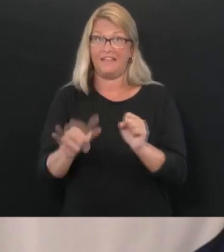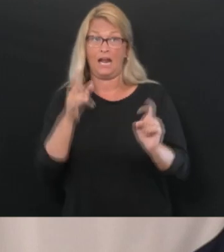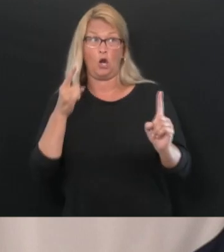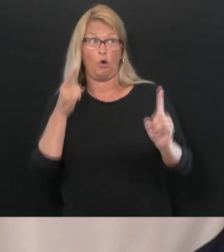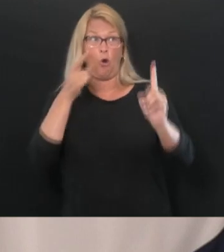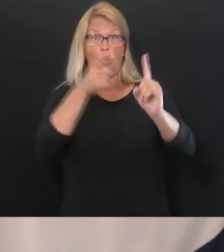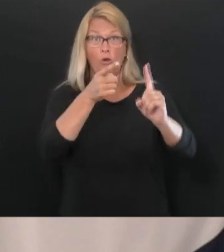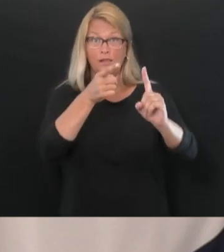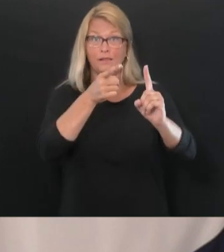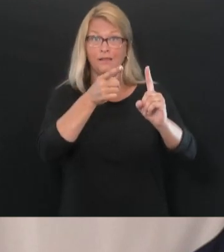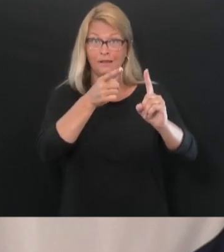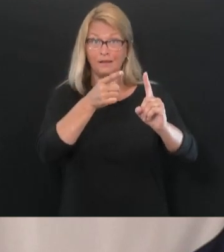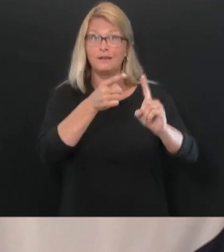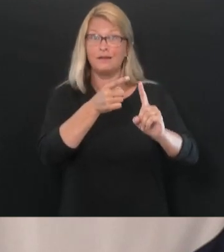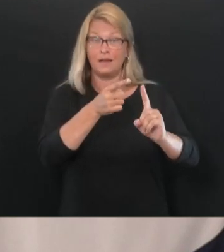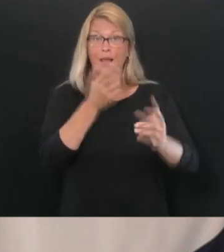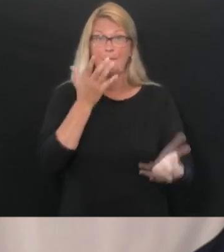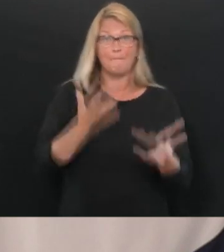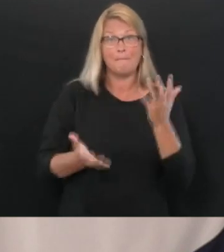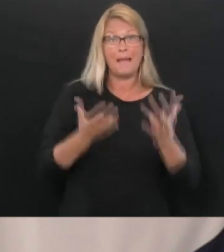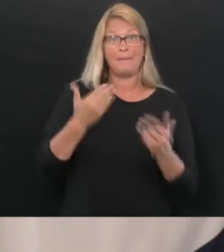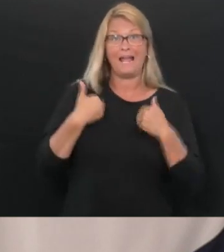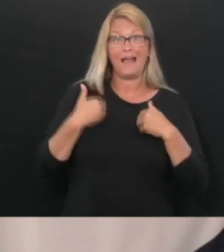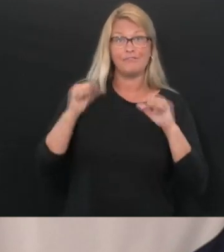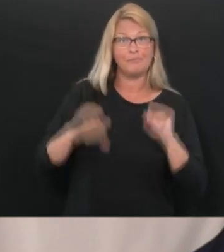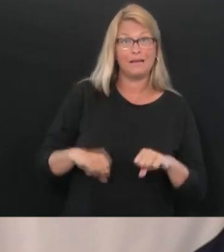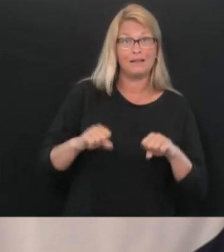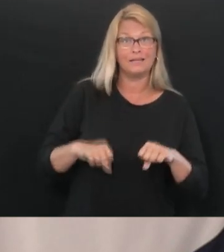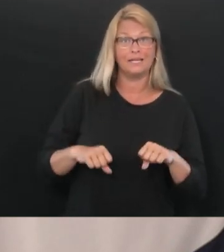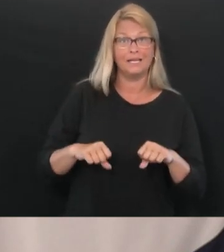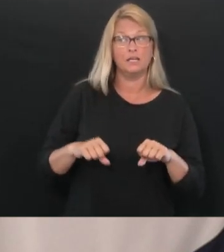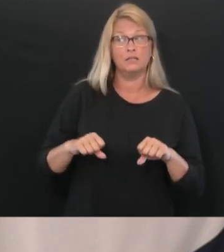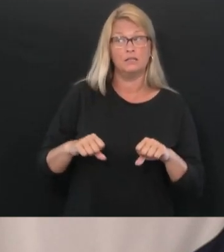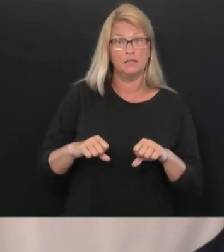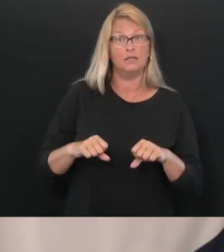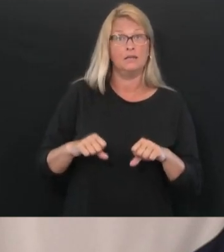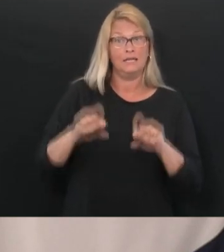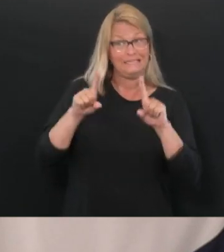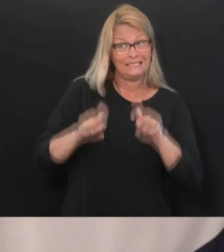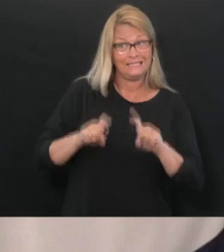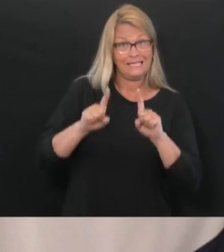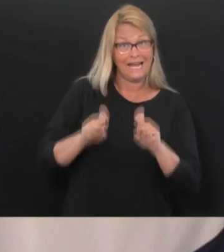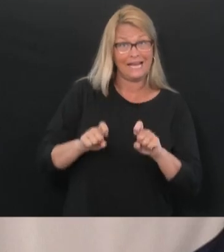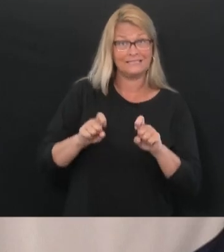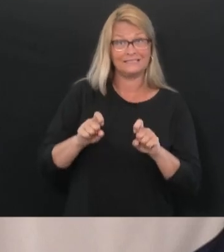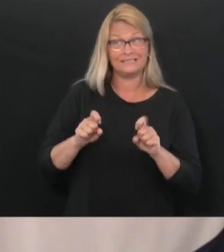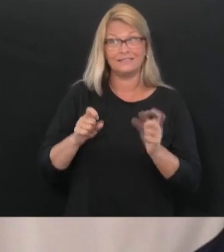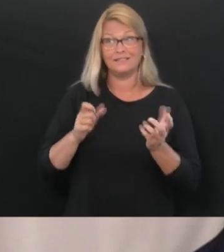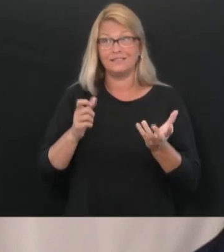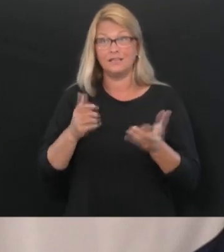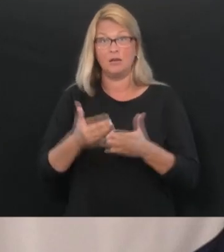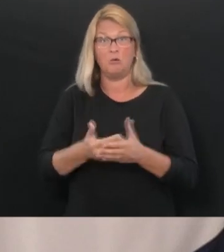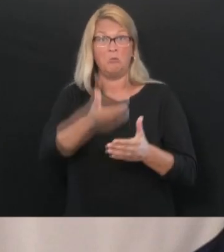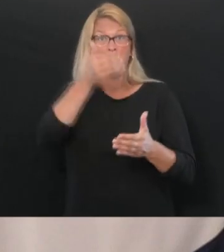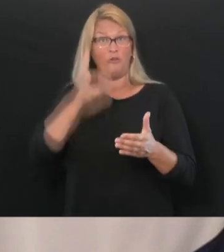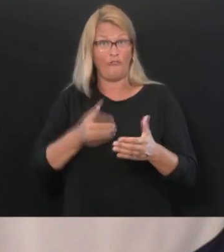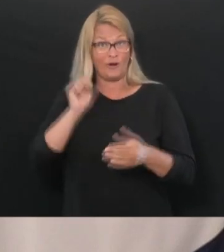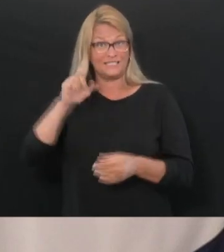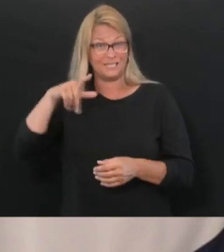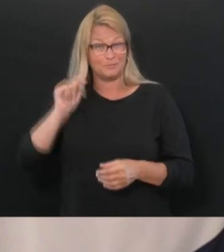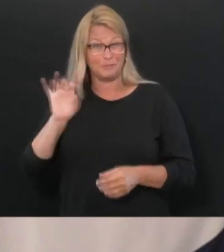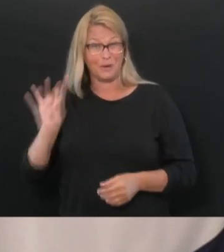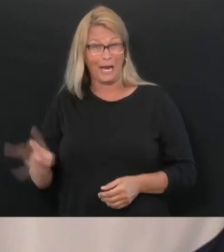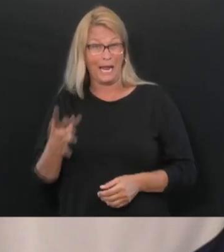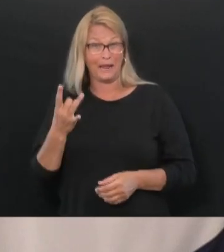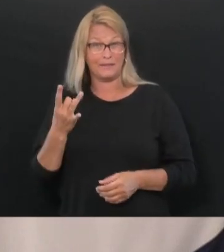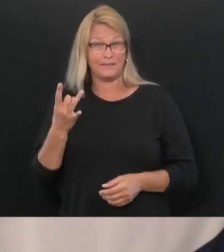accomplished, and maybe even have the ability to be able to do that, even maybe possibly before September the 8th,